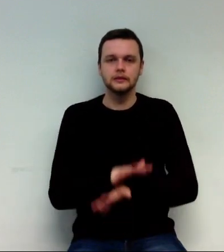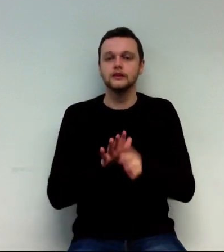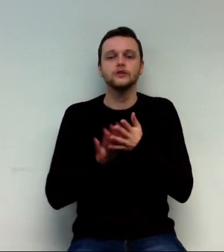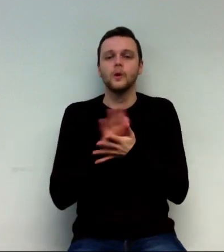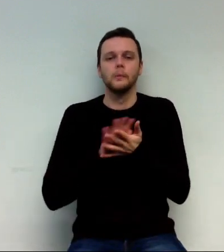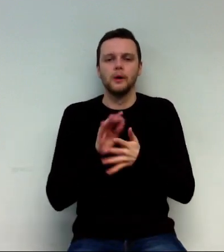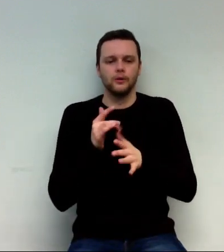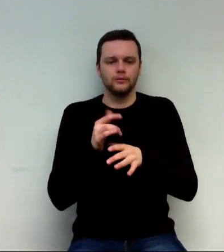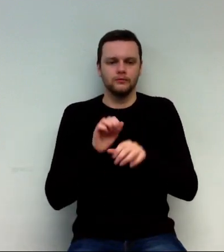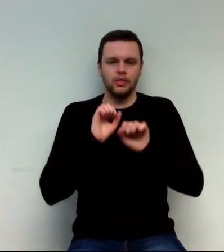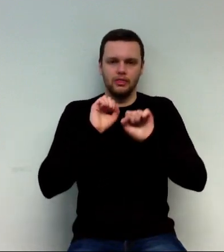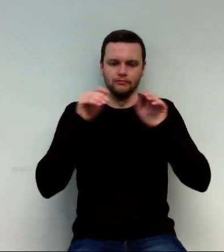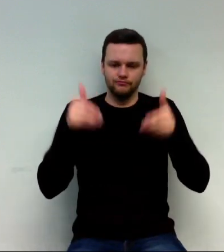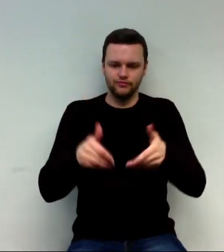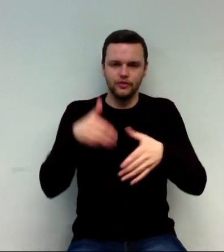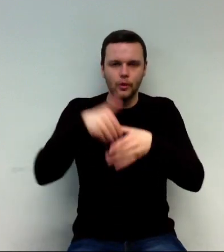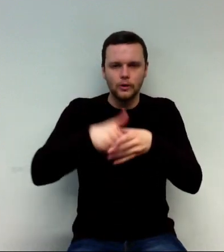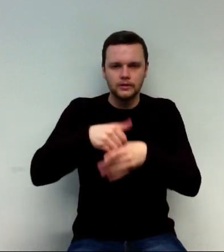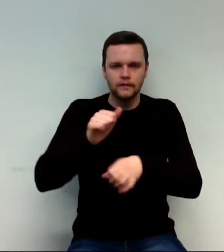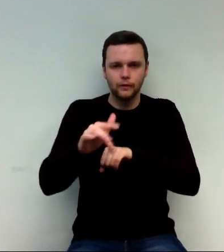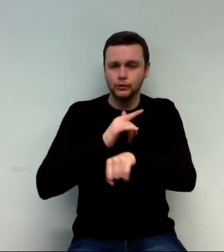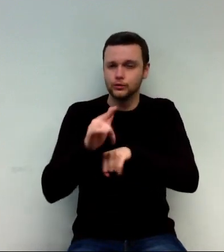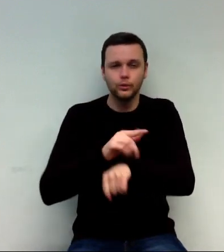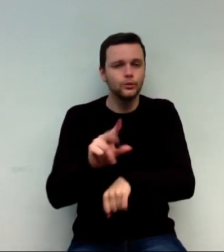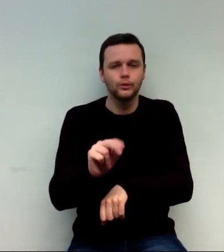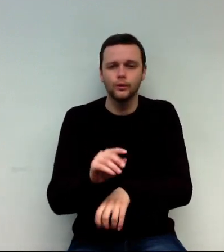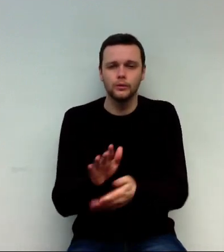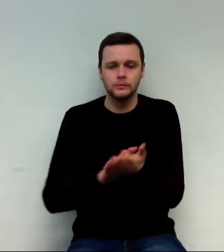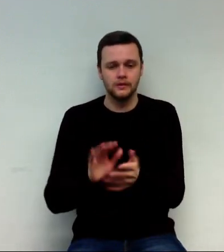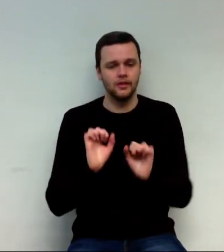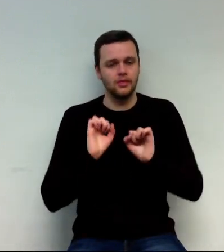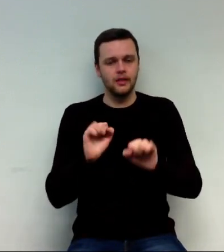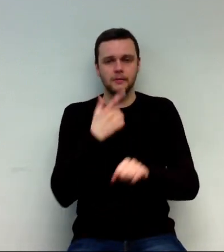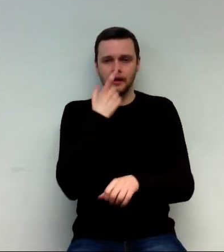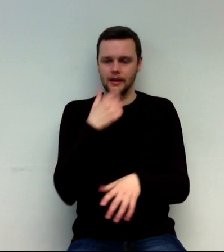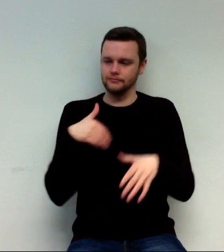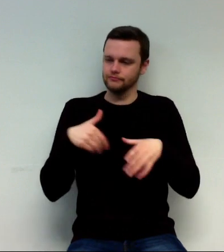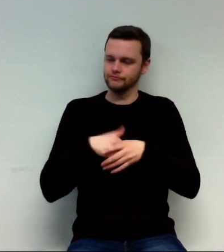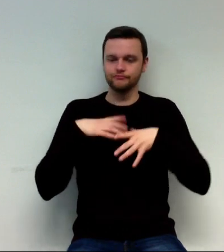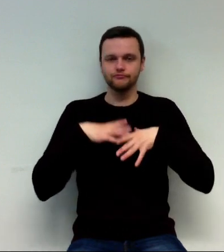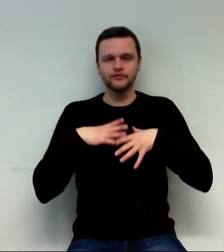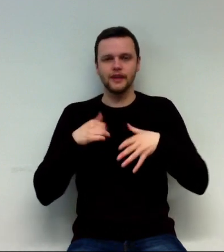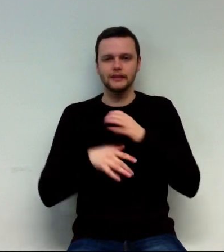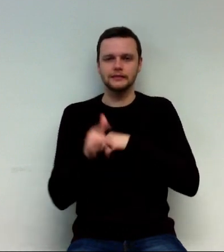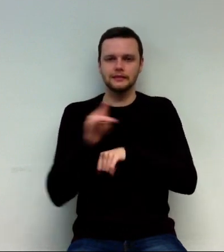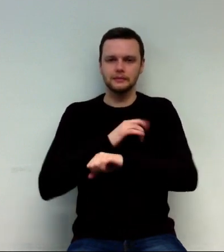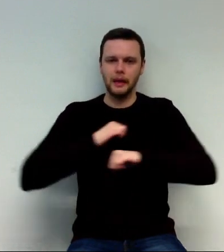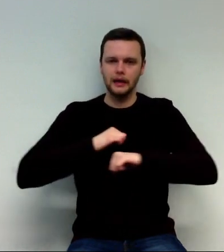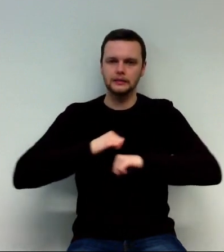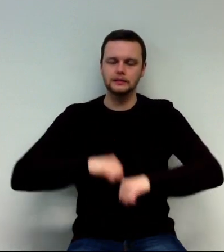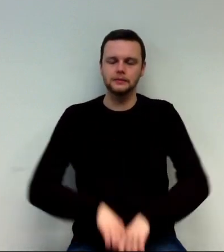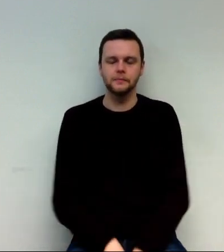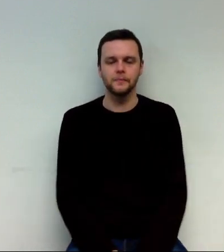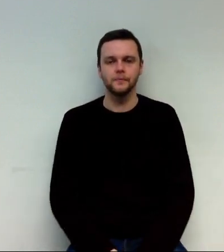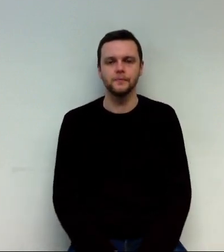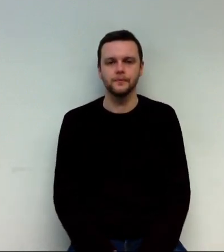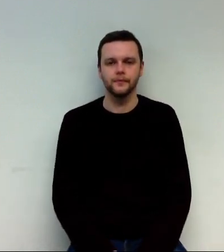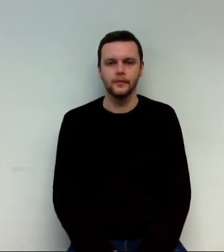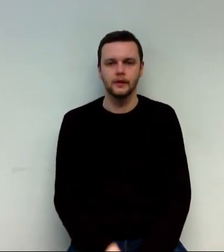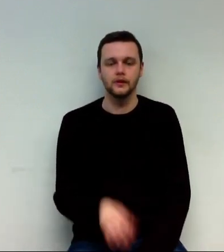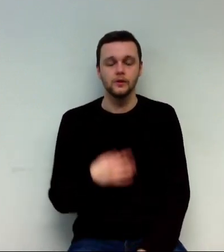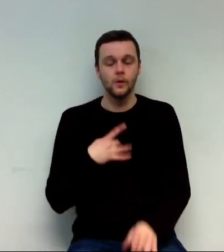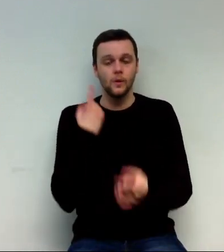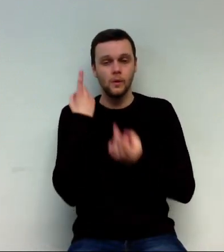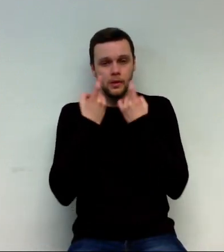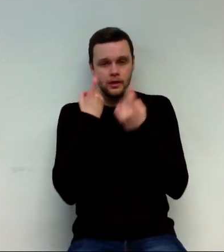the content of what they're seeing. It's about them just being able to be in the space. And is it fair to say that when it comes to